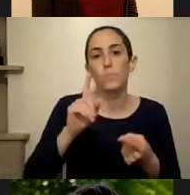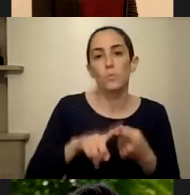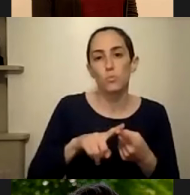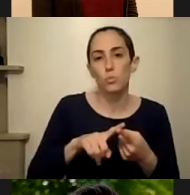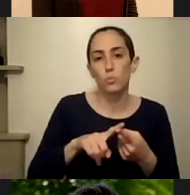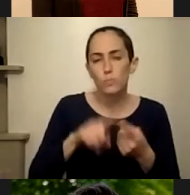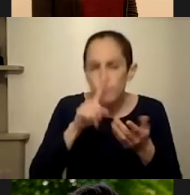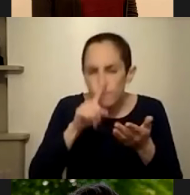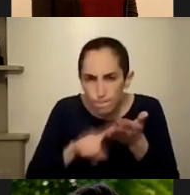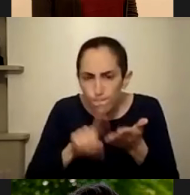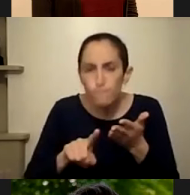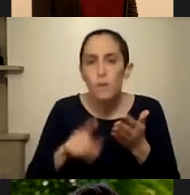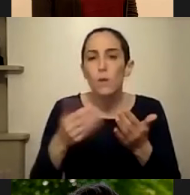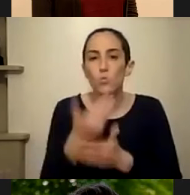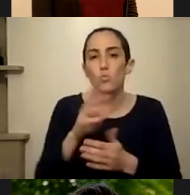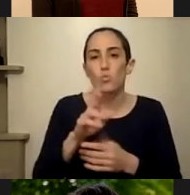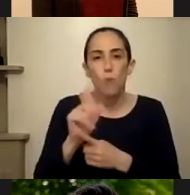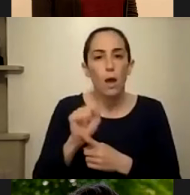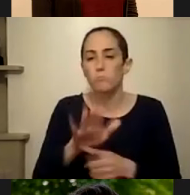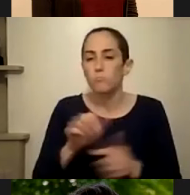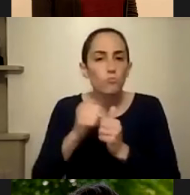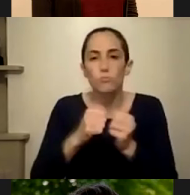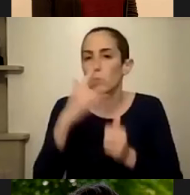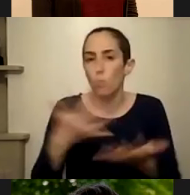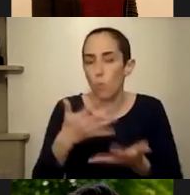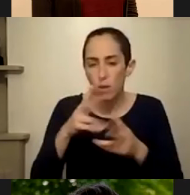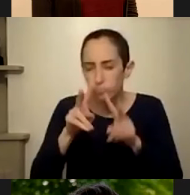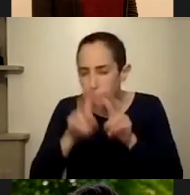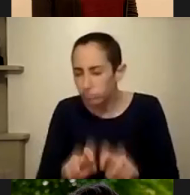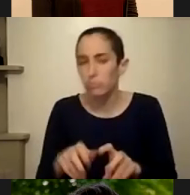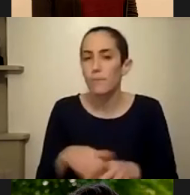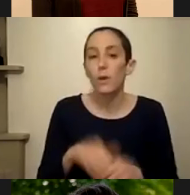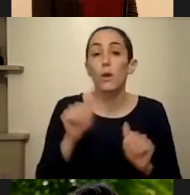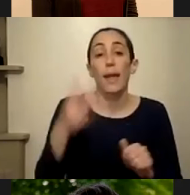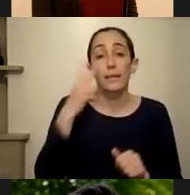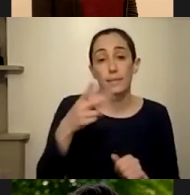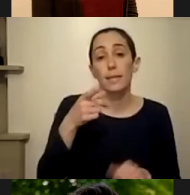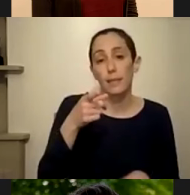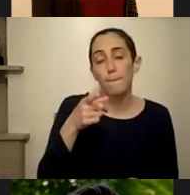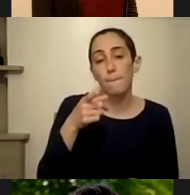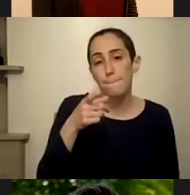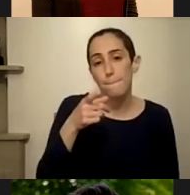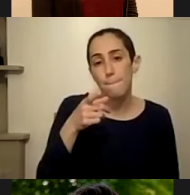the new rods. So and you can see here, so the